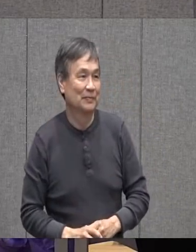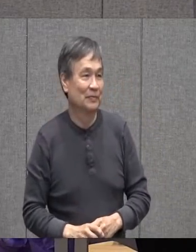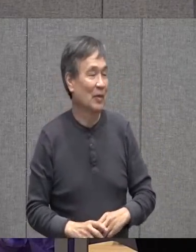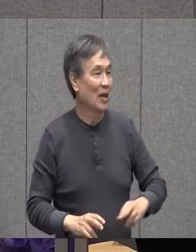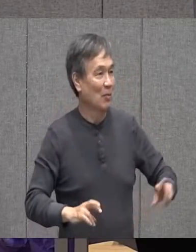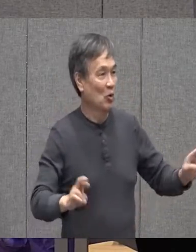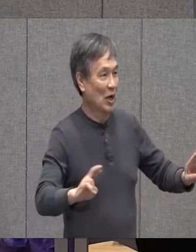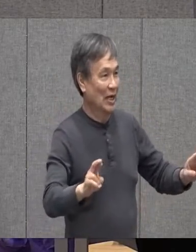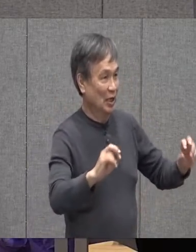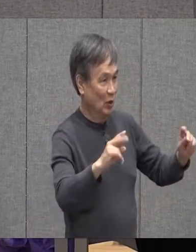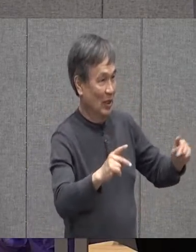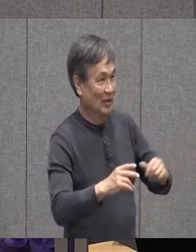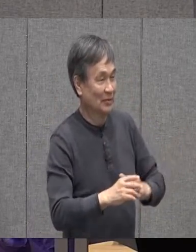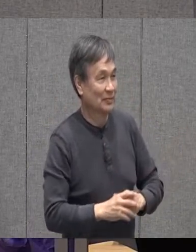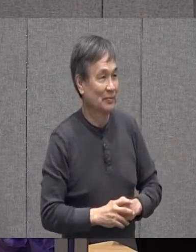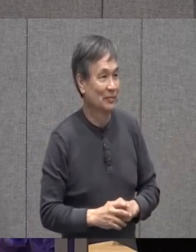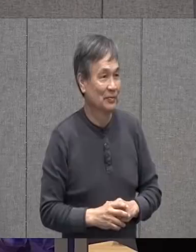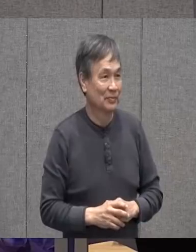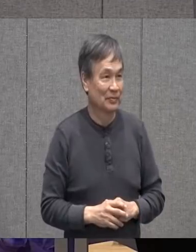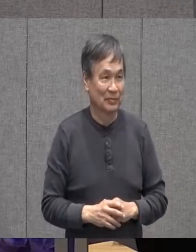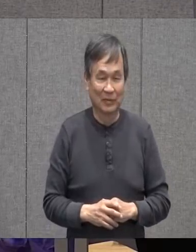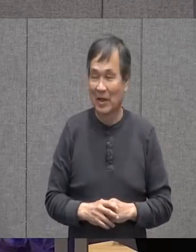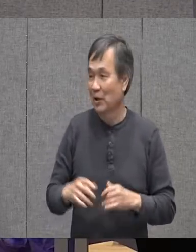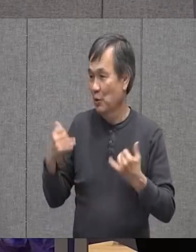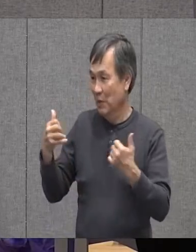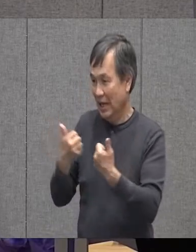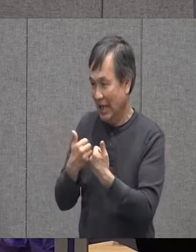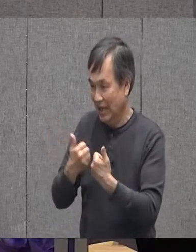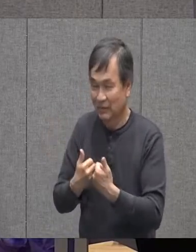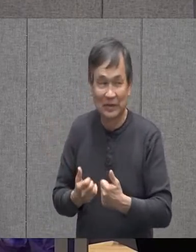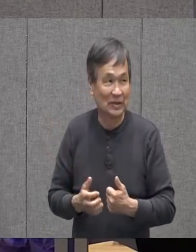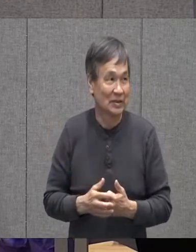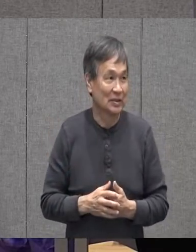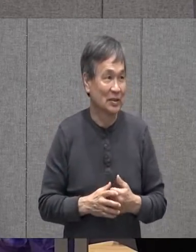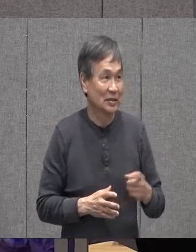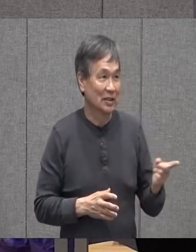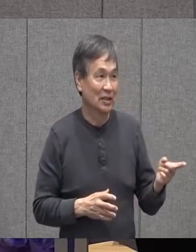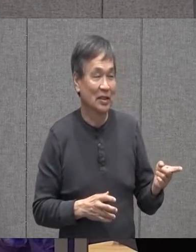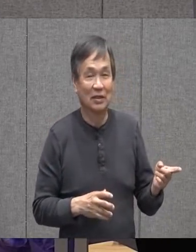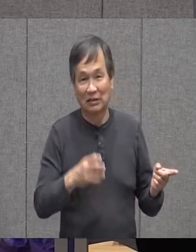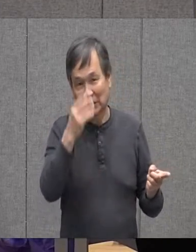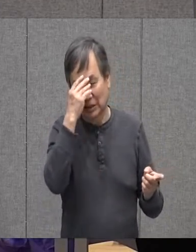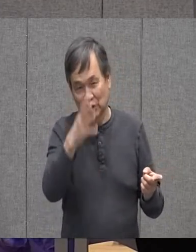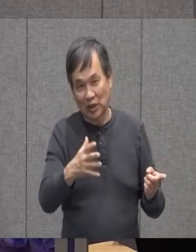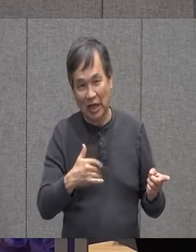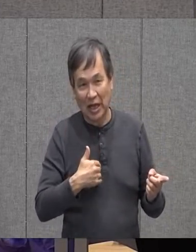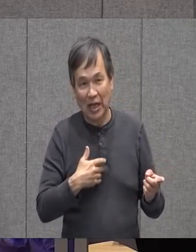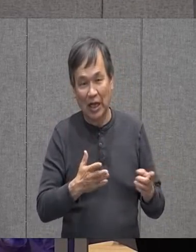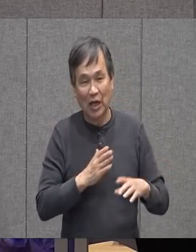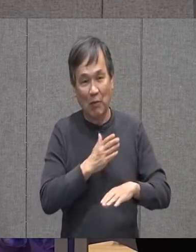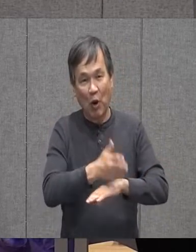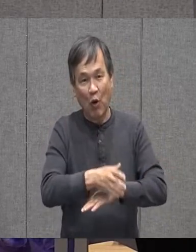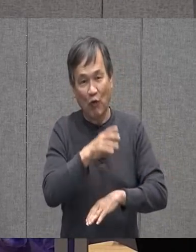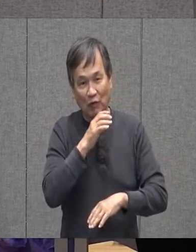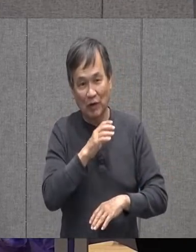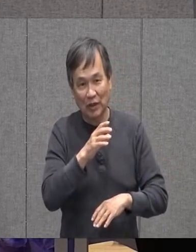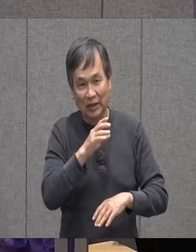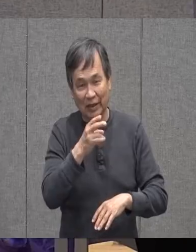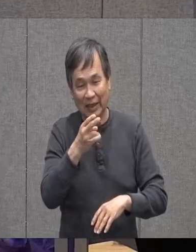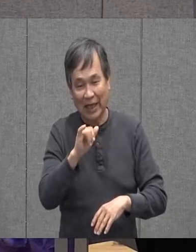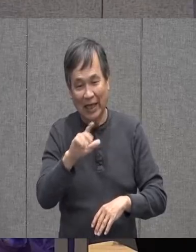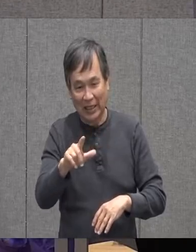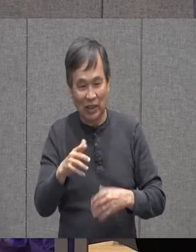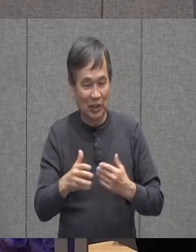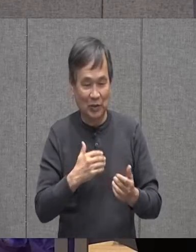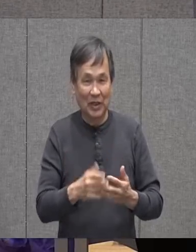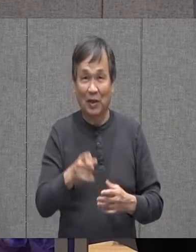I'm excited. These Okay. guys have been playing games, and now I get to play a game too. I feel a little over the hill, just that I'm over the hill anyway. You know, you guys are a lot younger